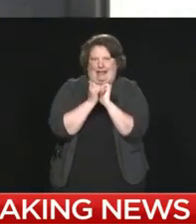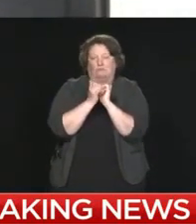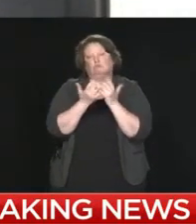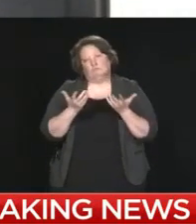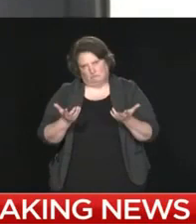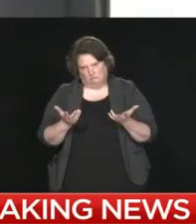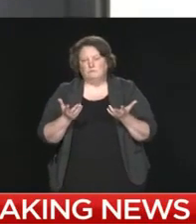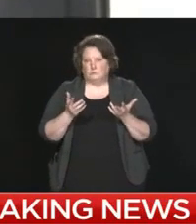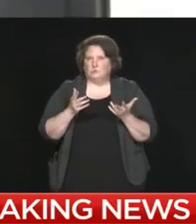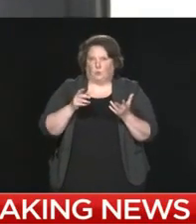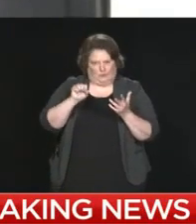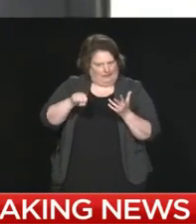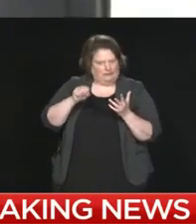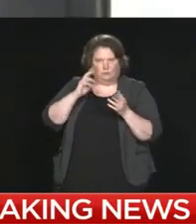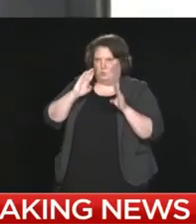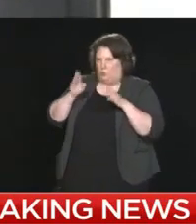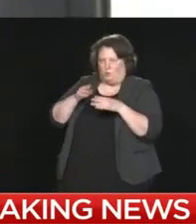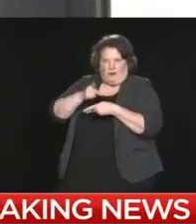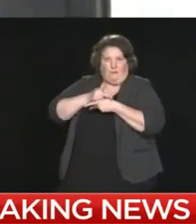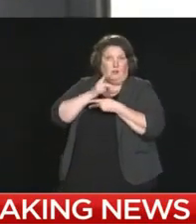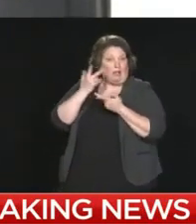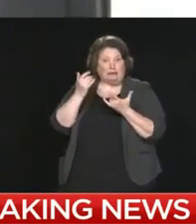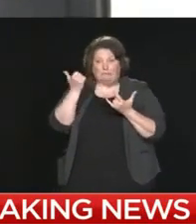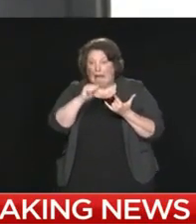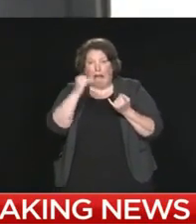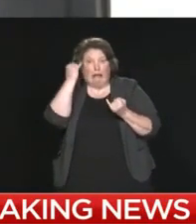closely examining, and we are open to all suggestions.